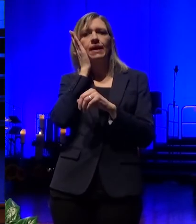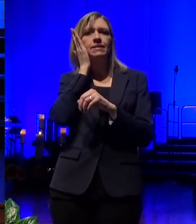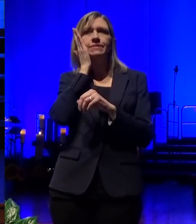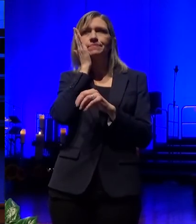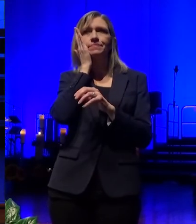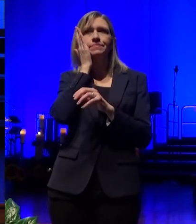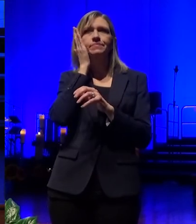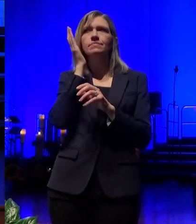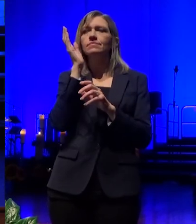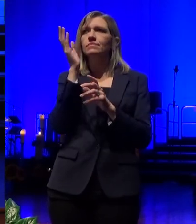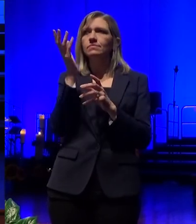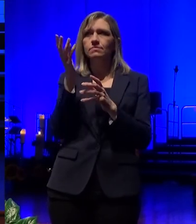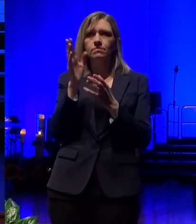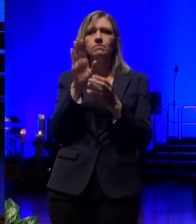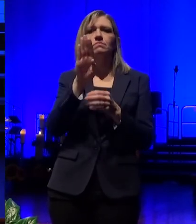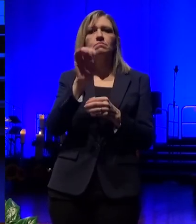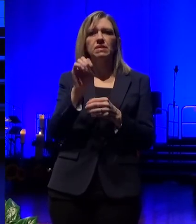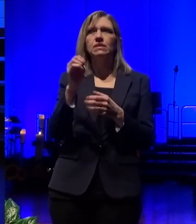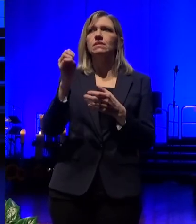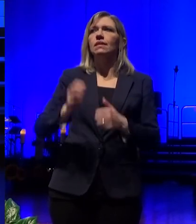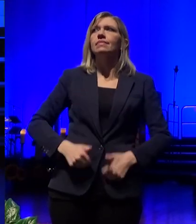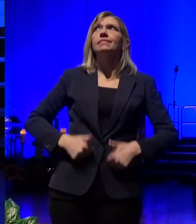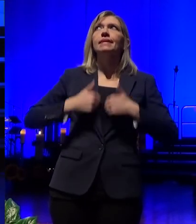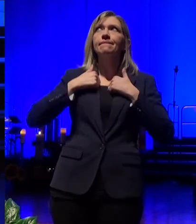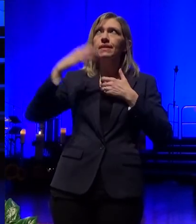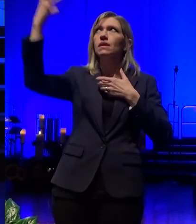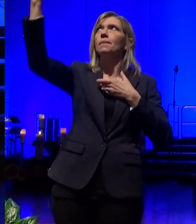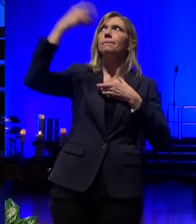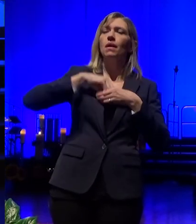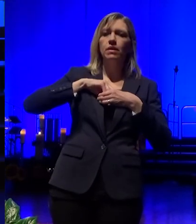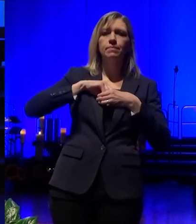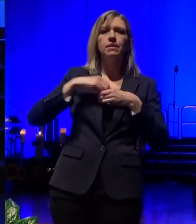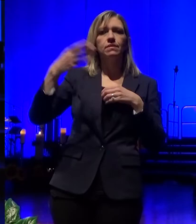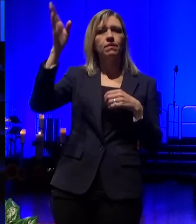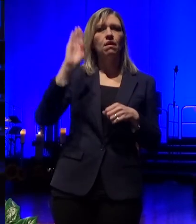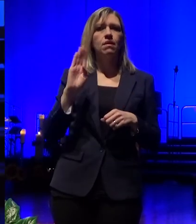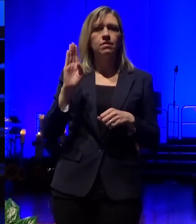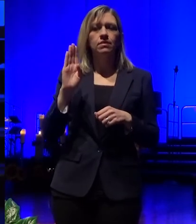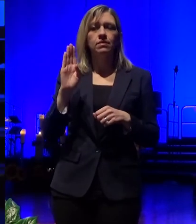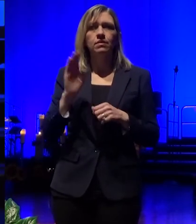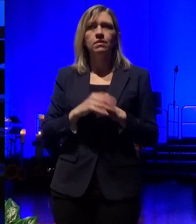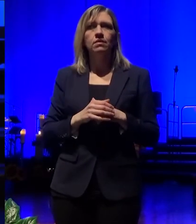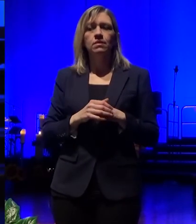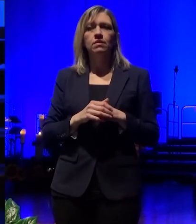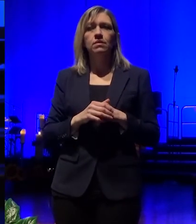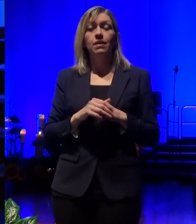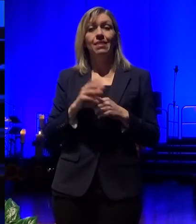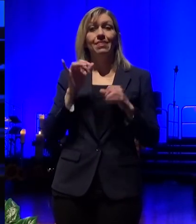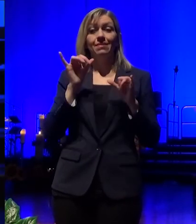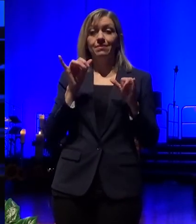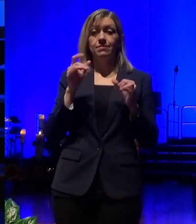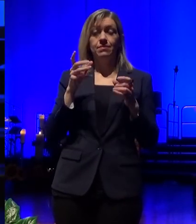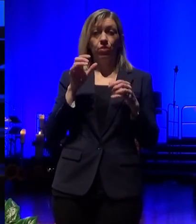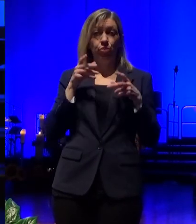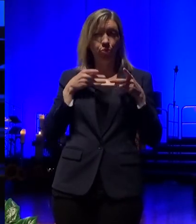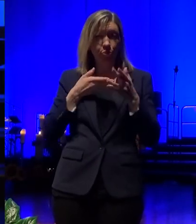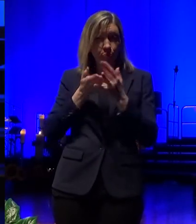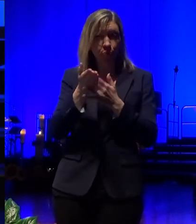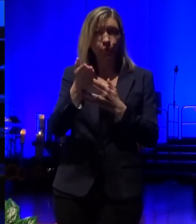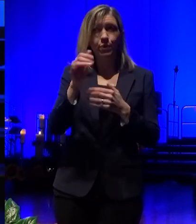and be the living embodiment of God. And in that, feel the